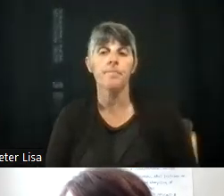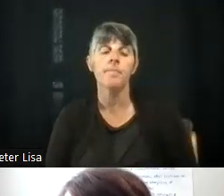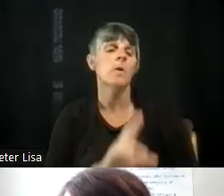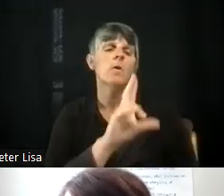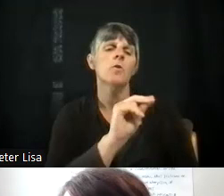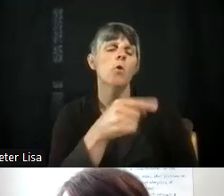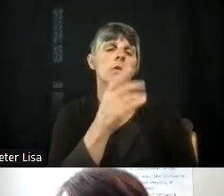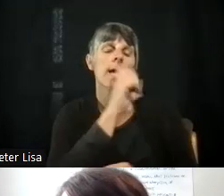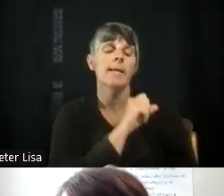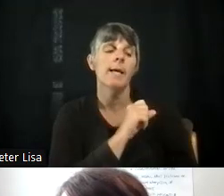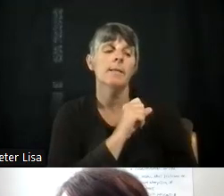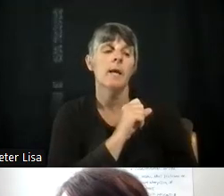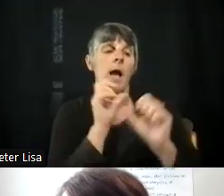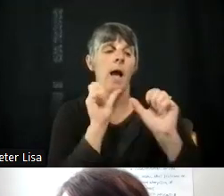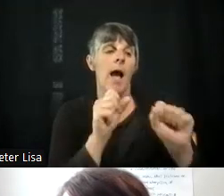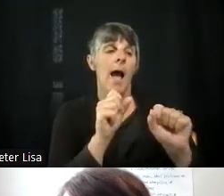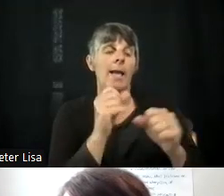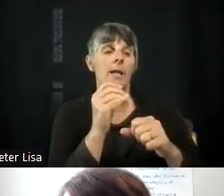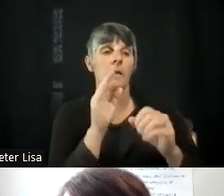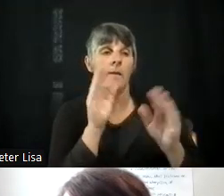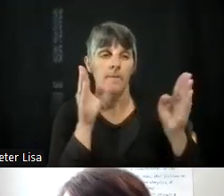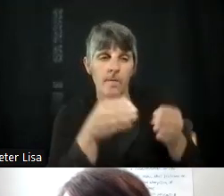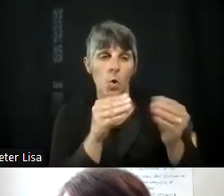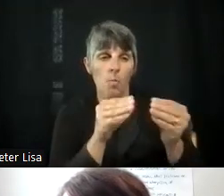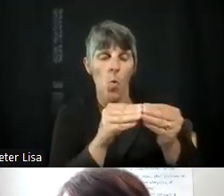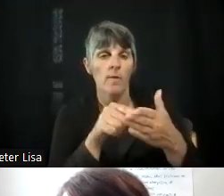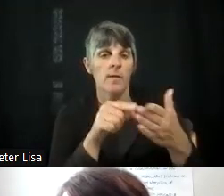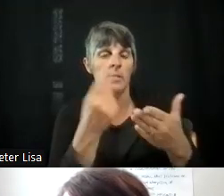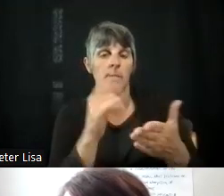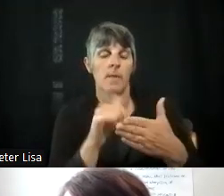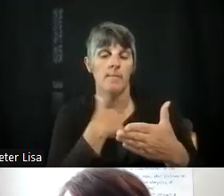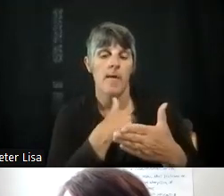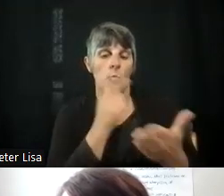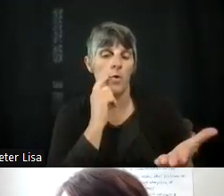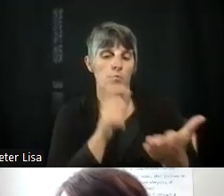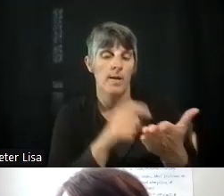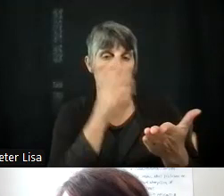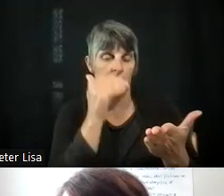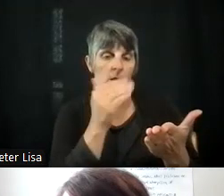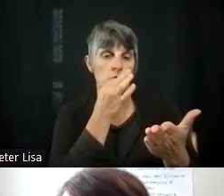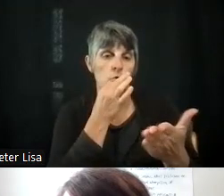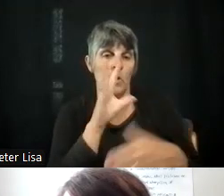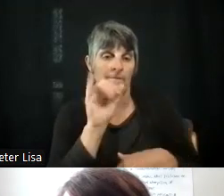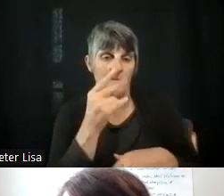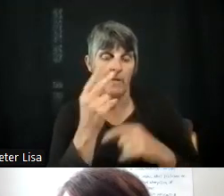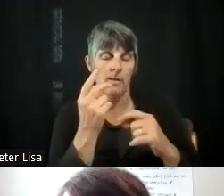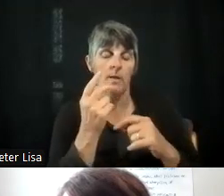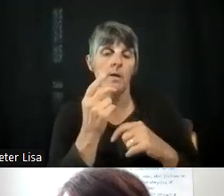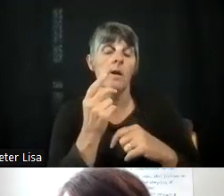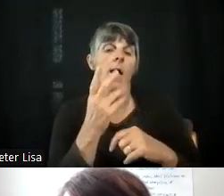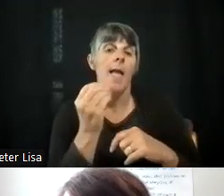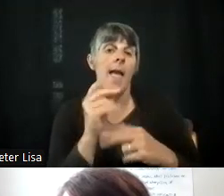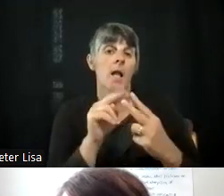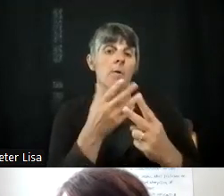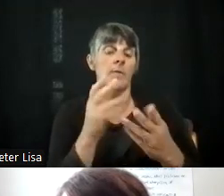No, just I guess I could just put a finer point on it and say that this is something that we recognize because we're coming up on the 50th. There are a couple of